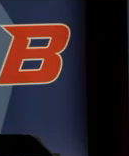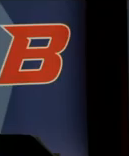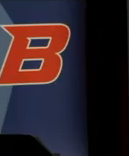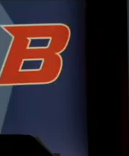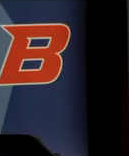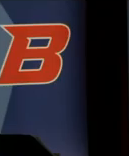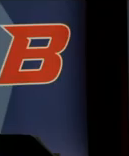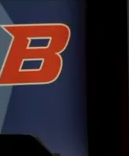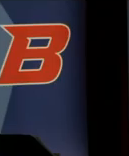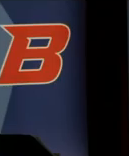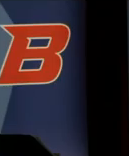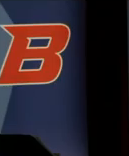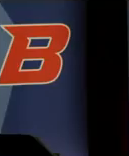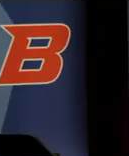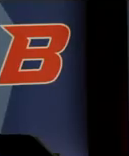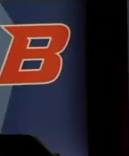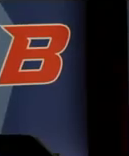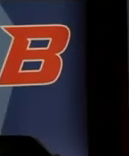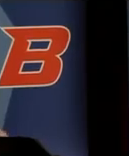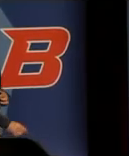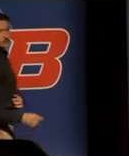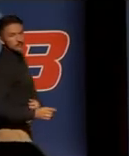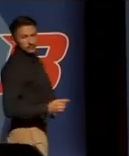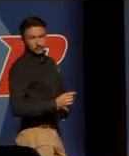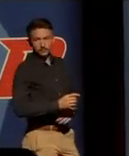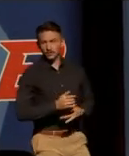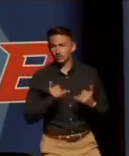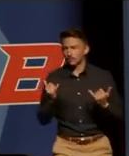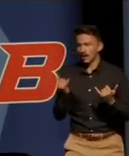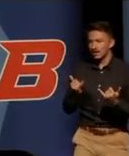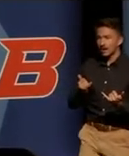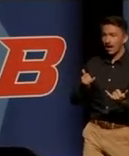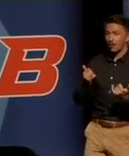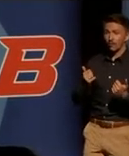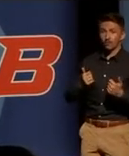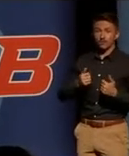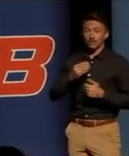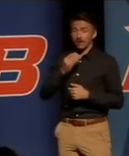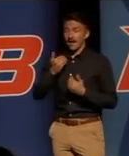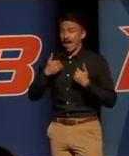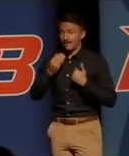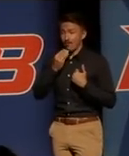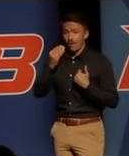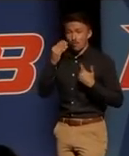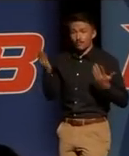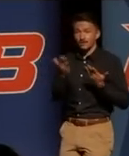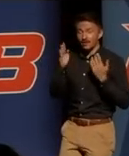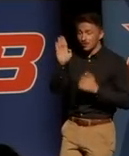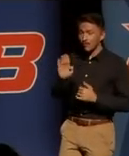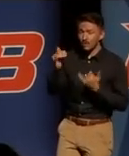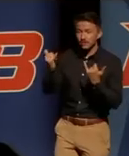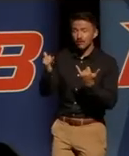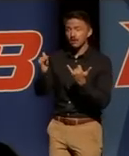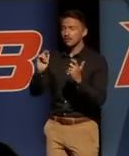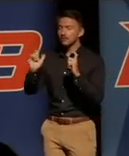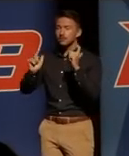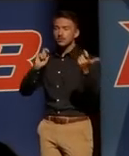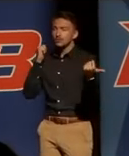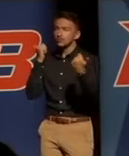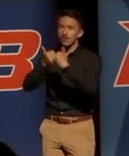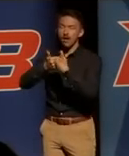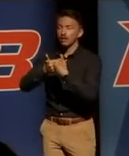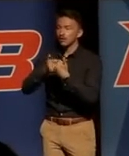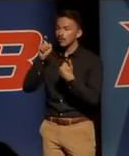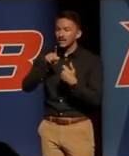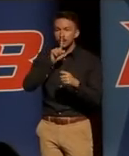Housing is one of the greatest challenges in Boise right now. And we need to ensure that our students have a